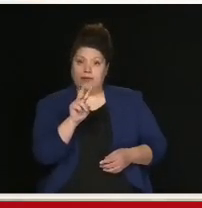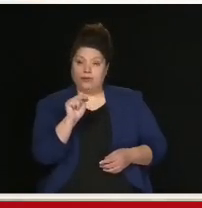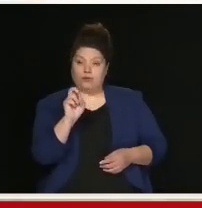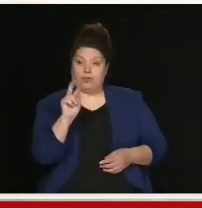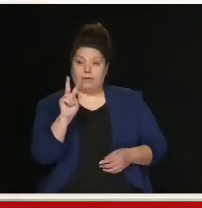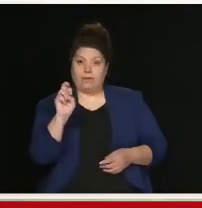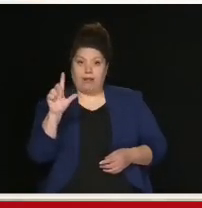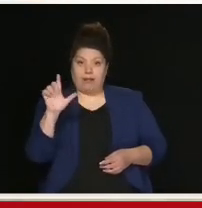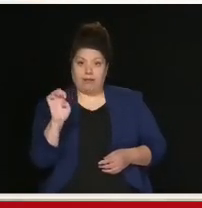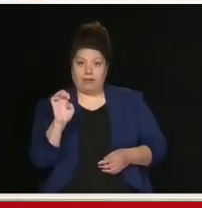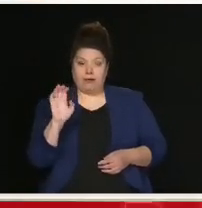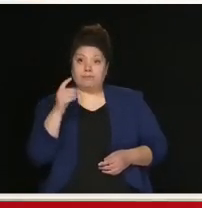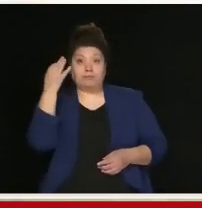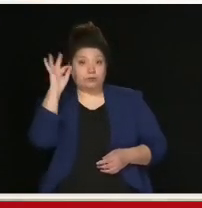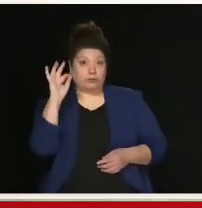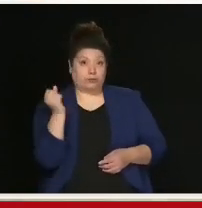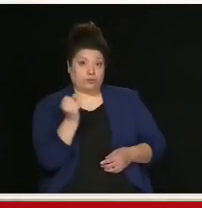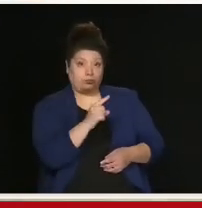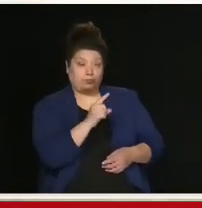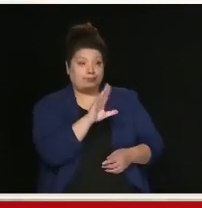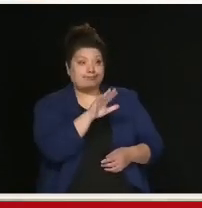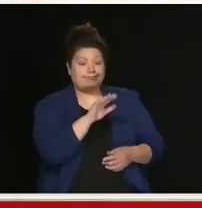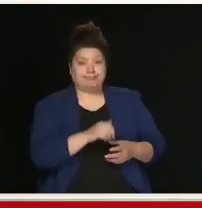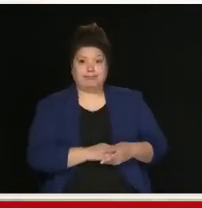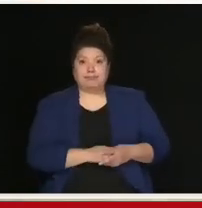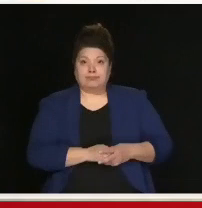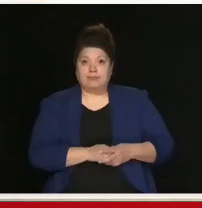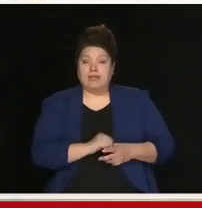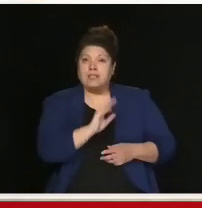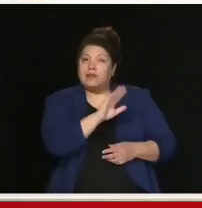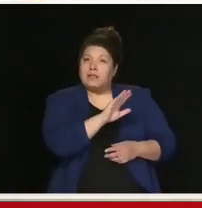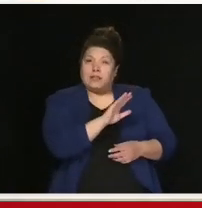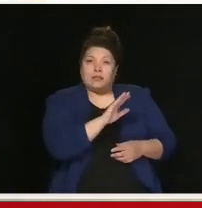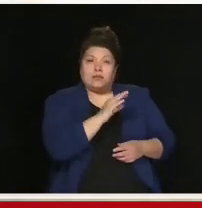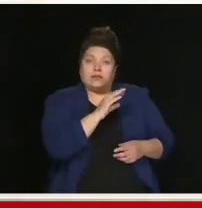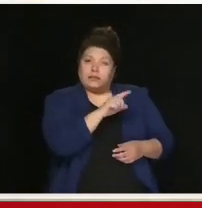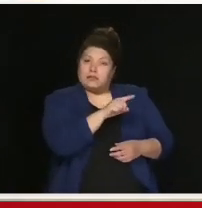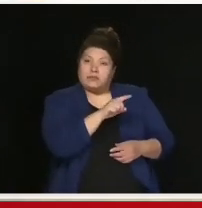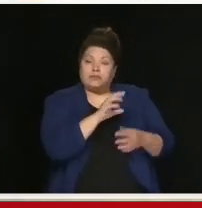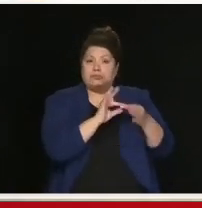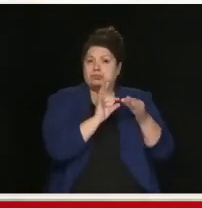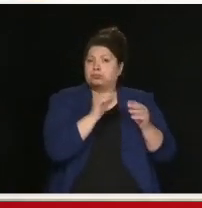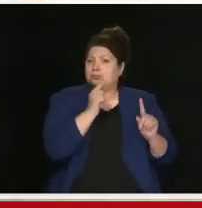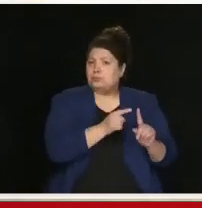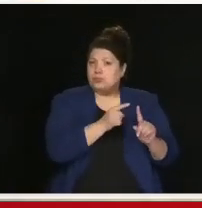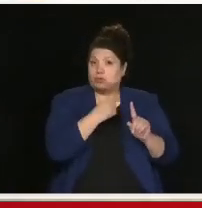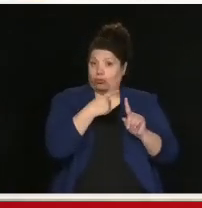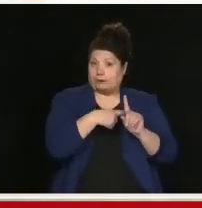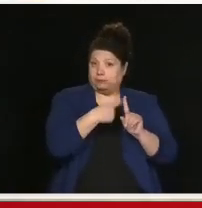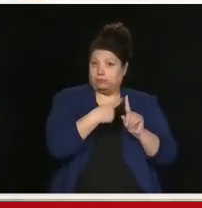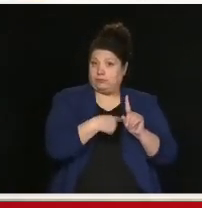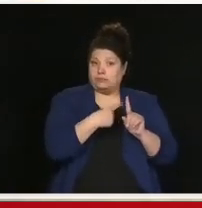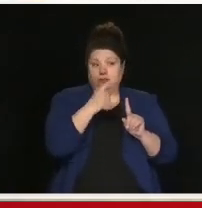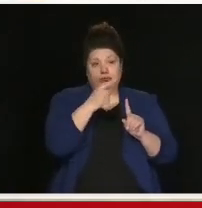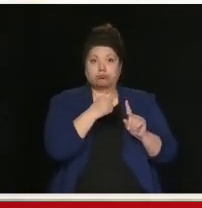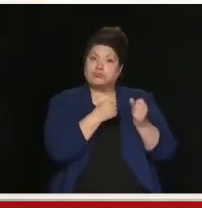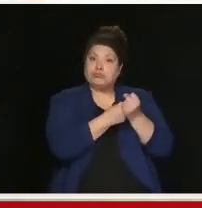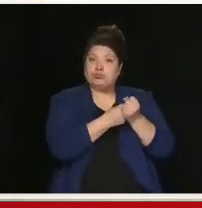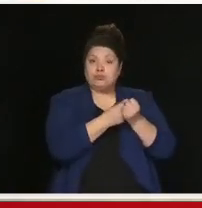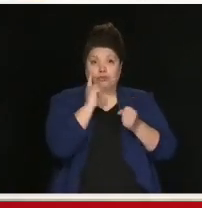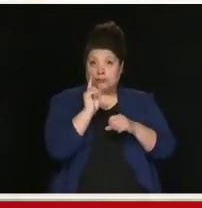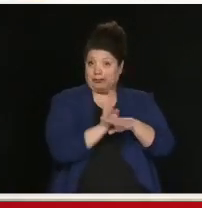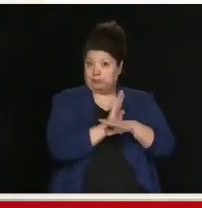Oui, bonjour. D'abord, vous entendre. Well, first, I'd like to hear you on those commercial rents. There's already some business